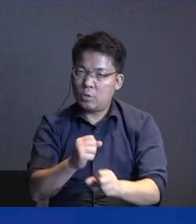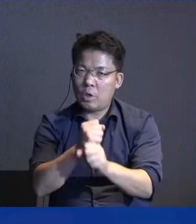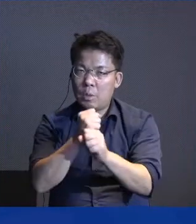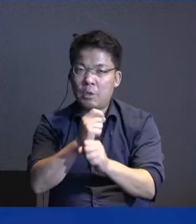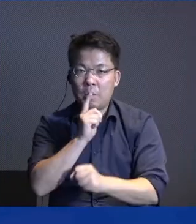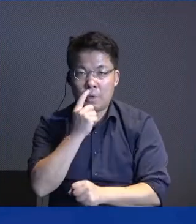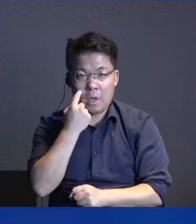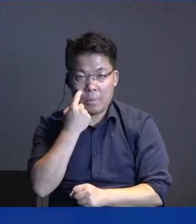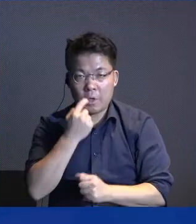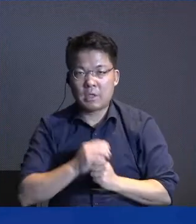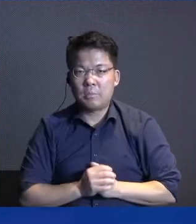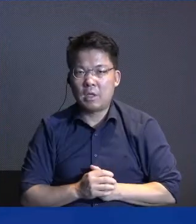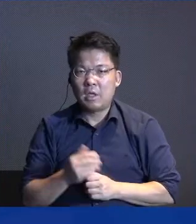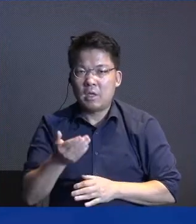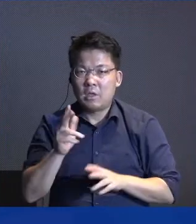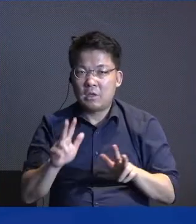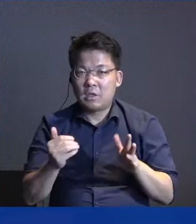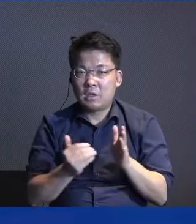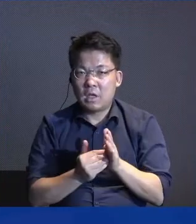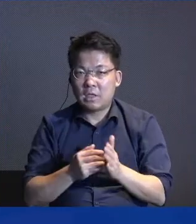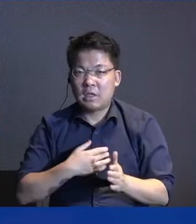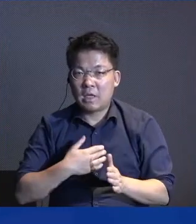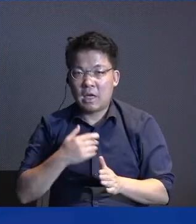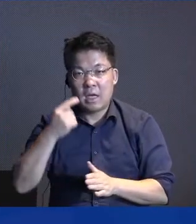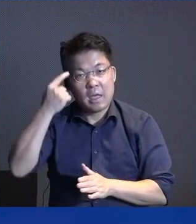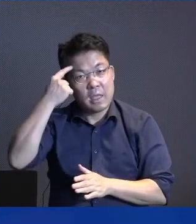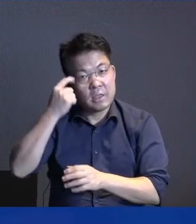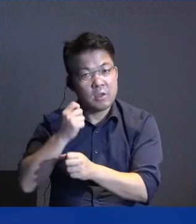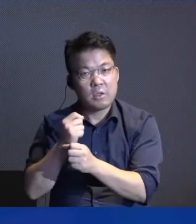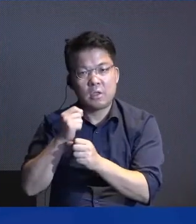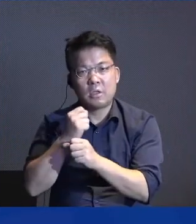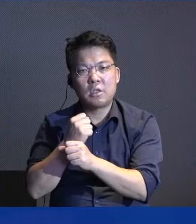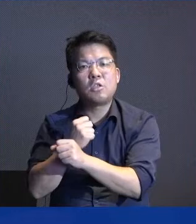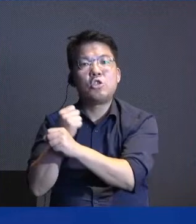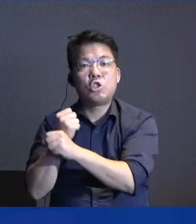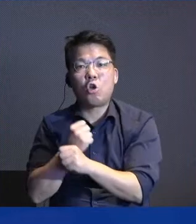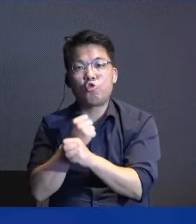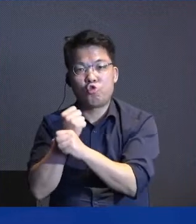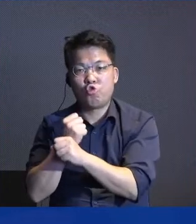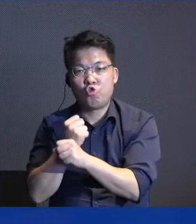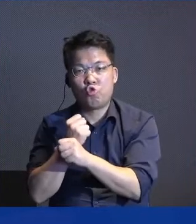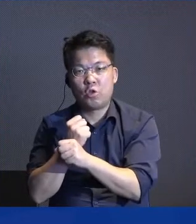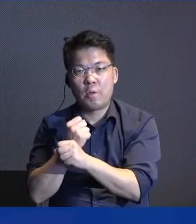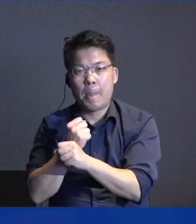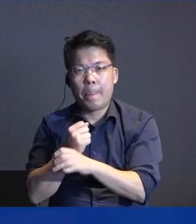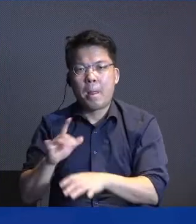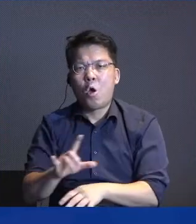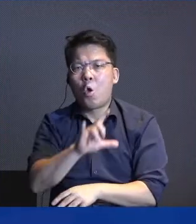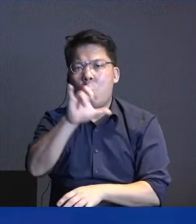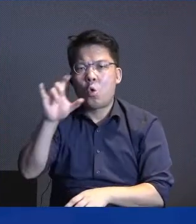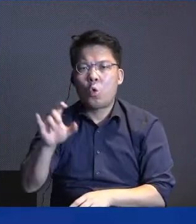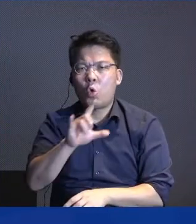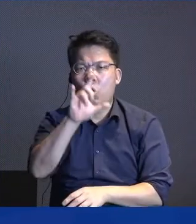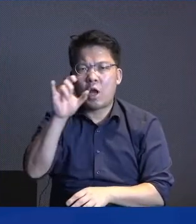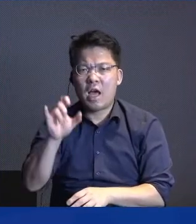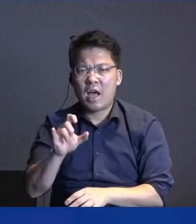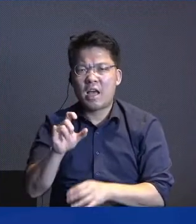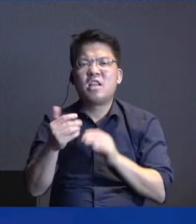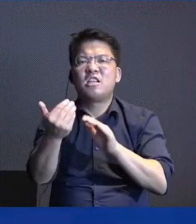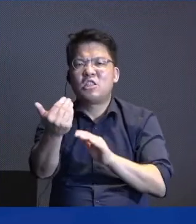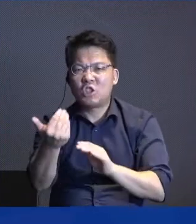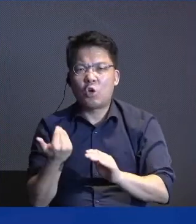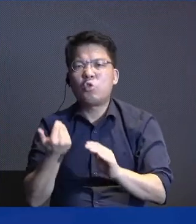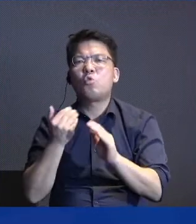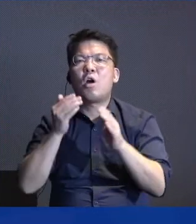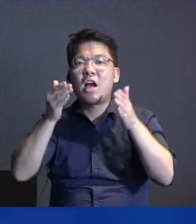works before and during the pandemic years, in an effort to better study or better understand psychological well-being of